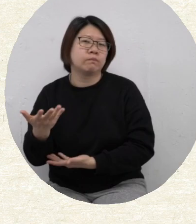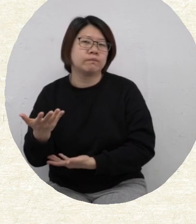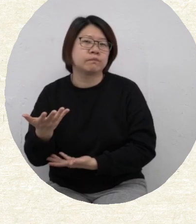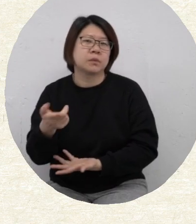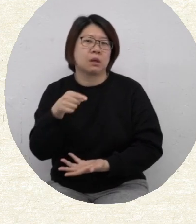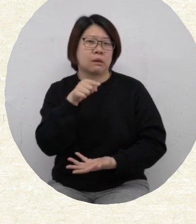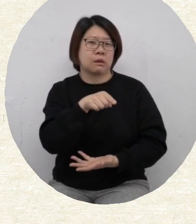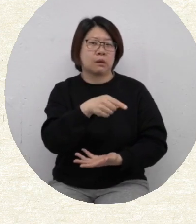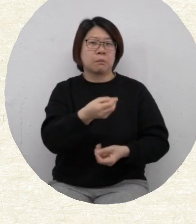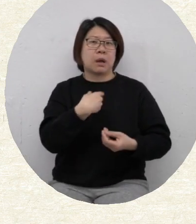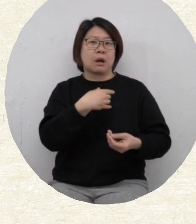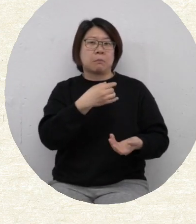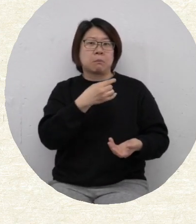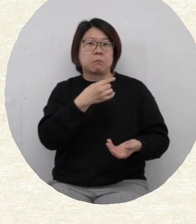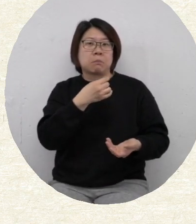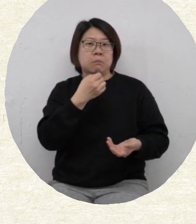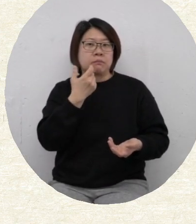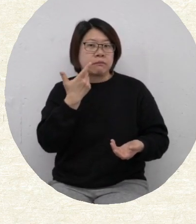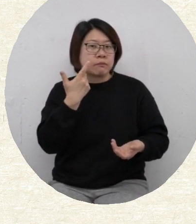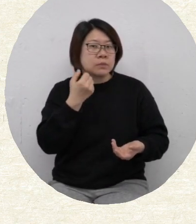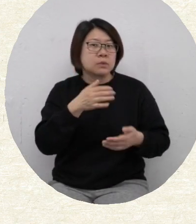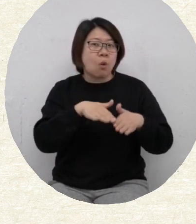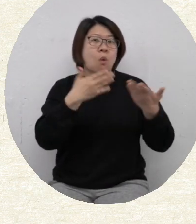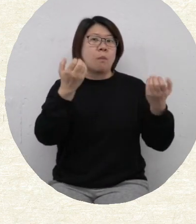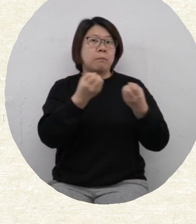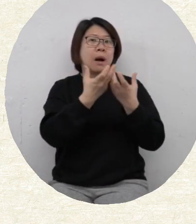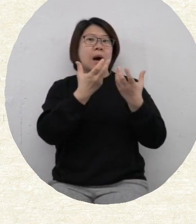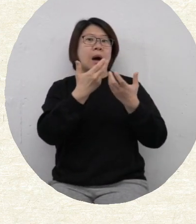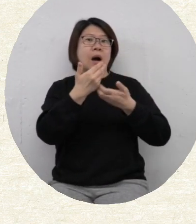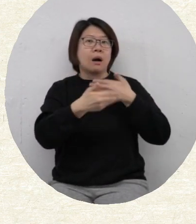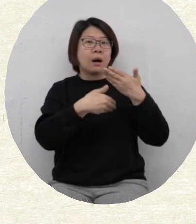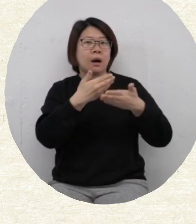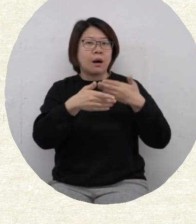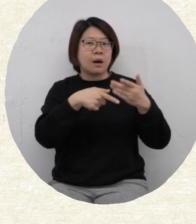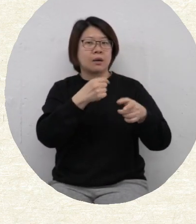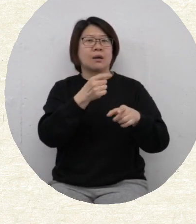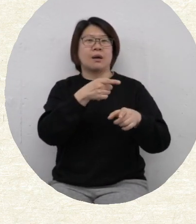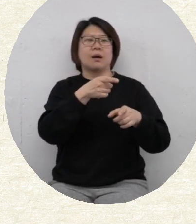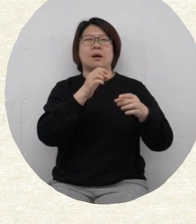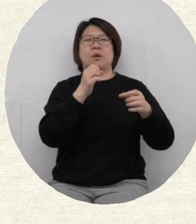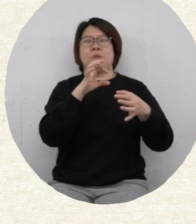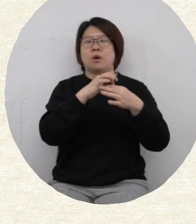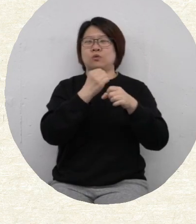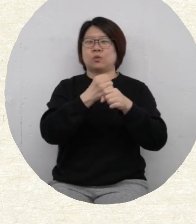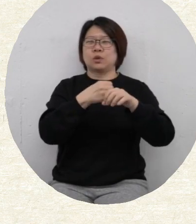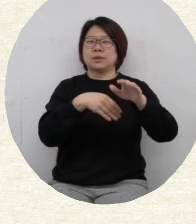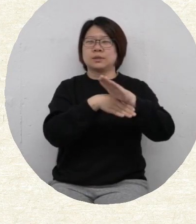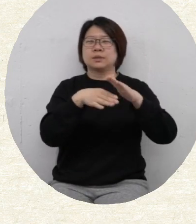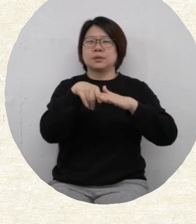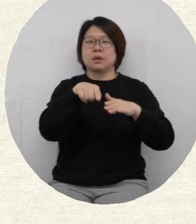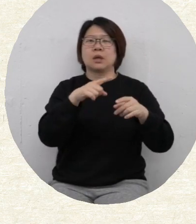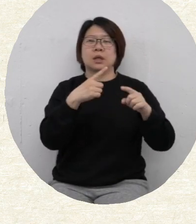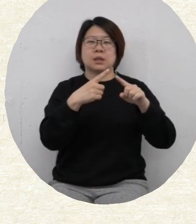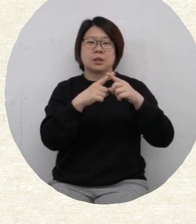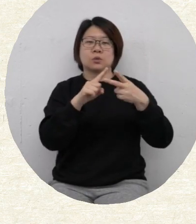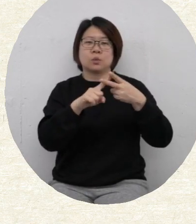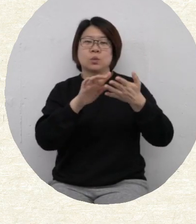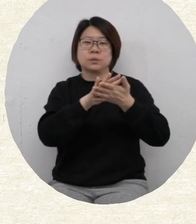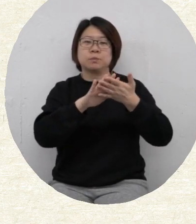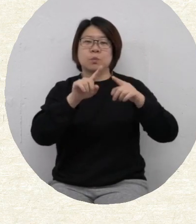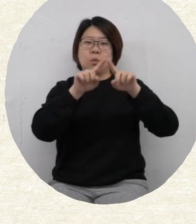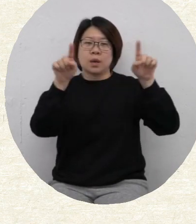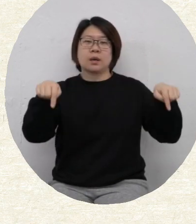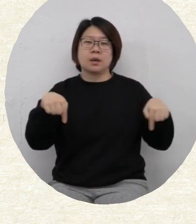by accident. But I guess it's a matter of continuing and making something out of it, because some